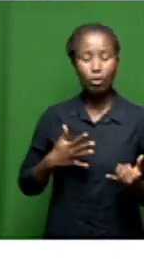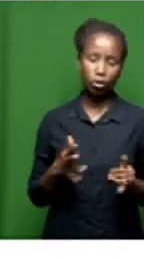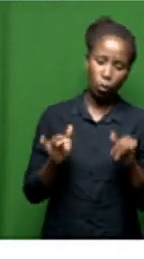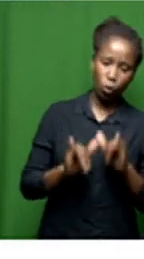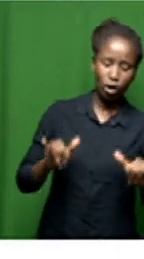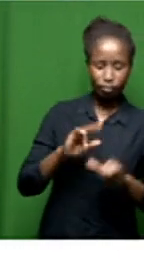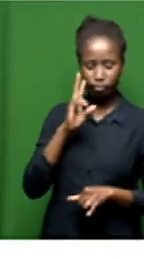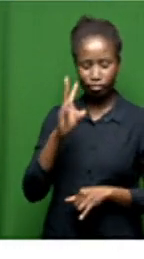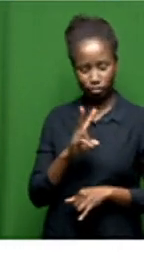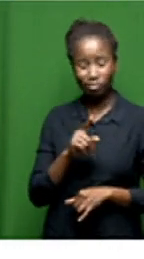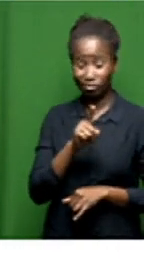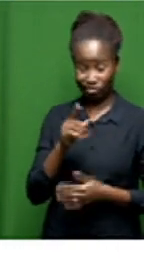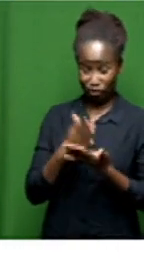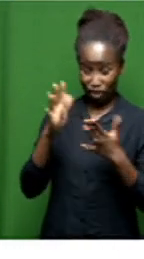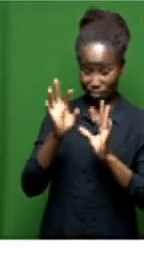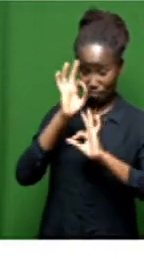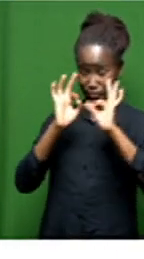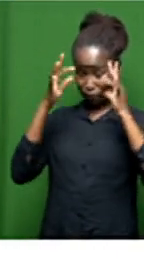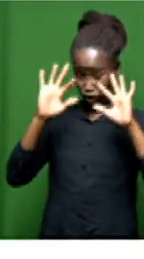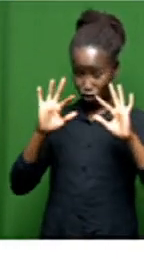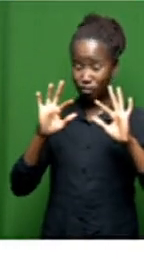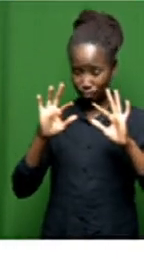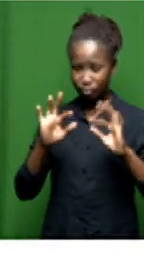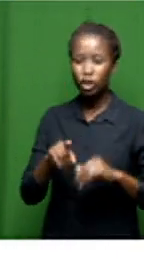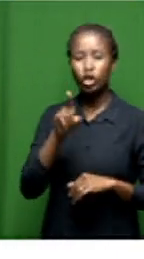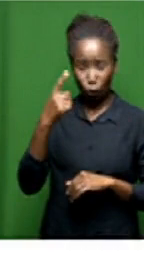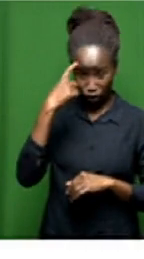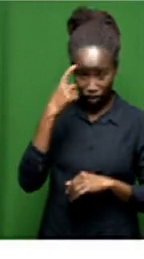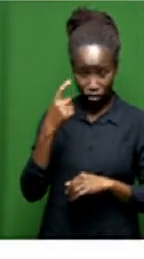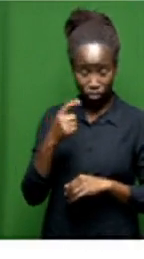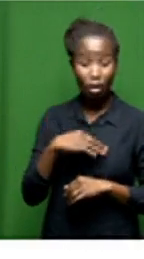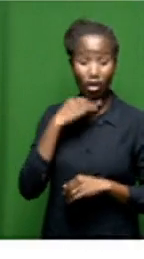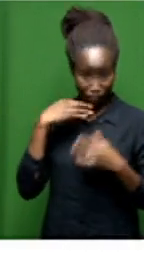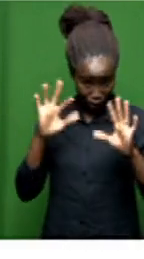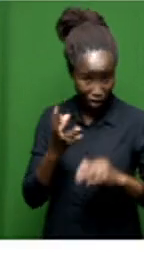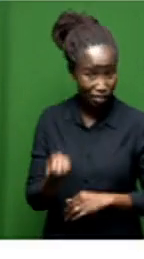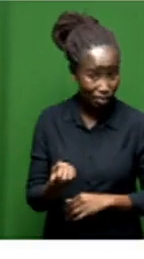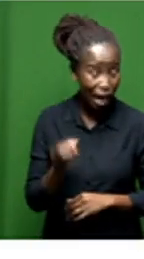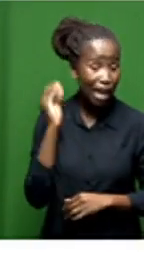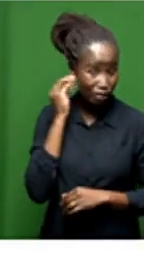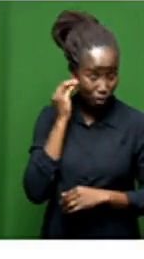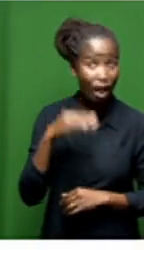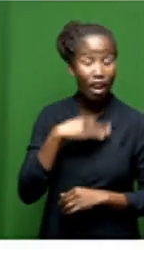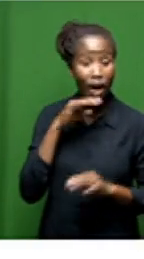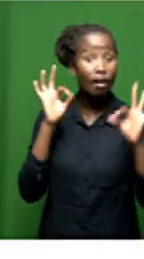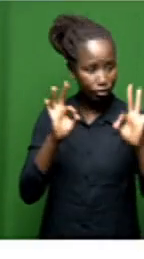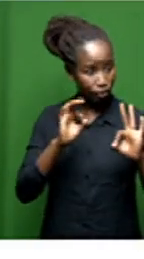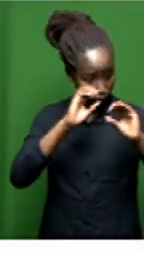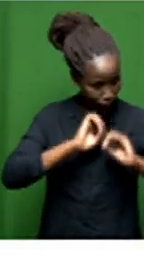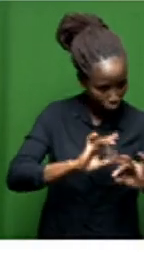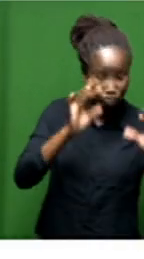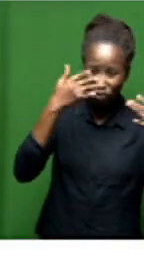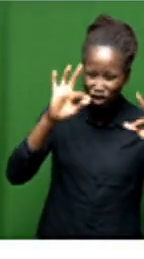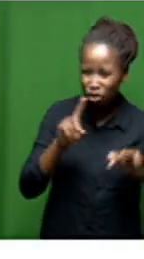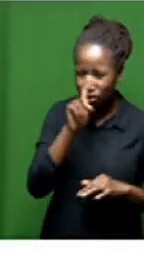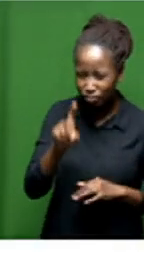reasons that you've just mentioned, Professor Ahluwalia. Is enough being done? Is there enough information being shared